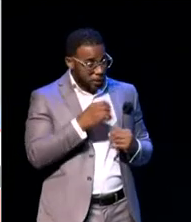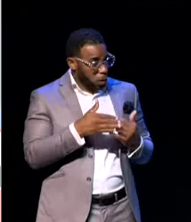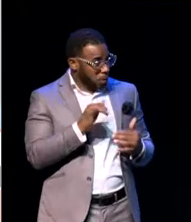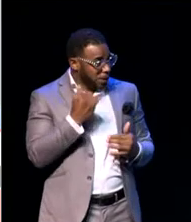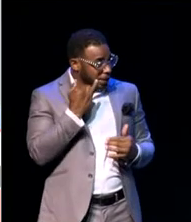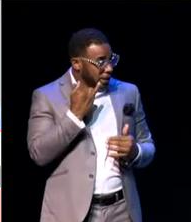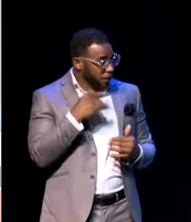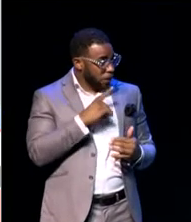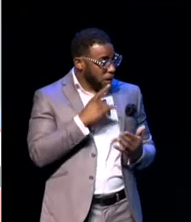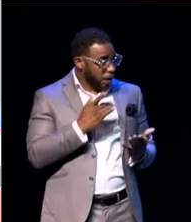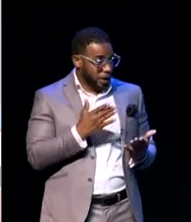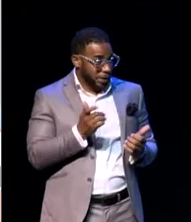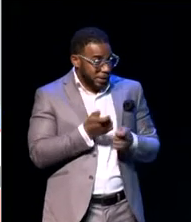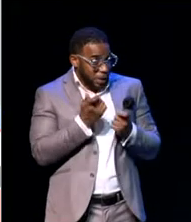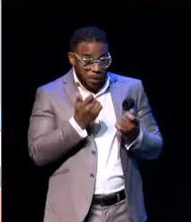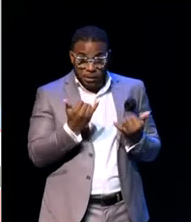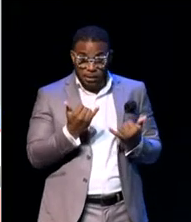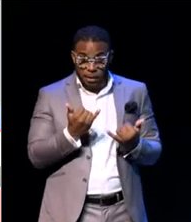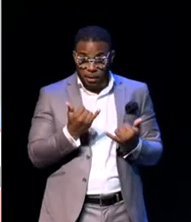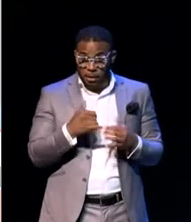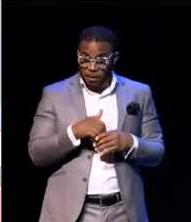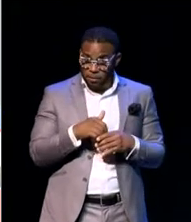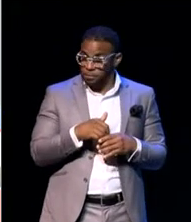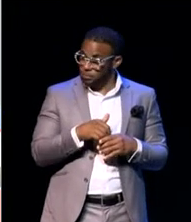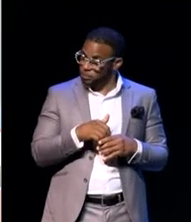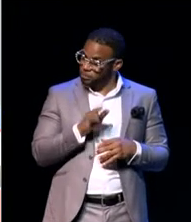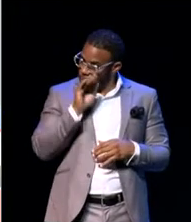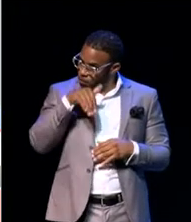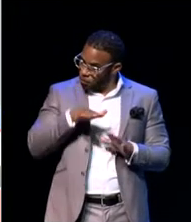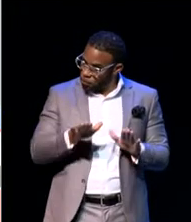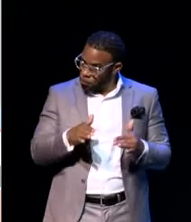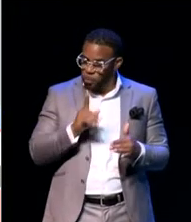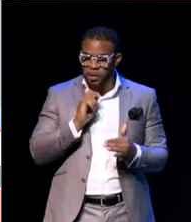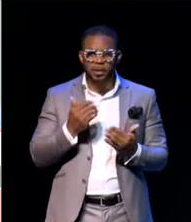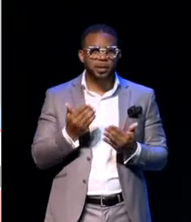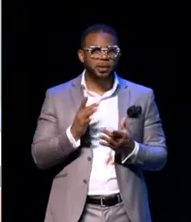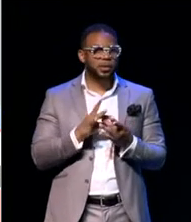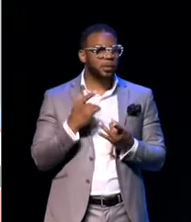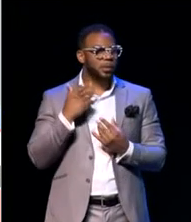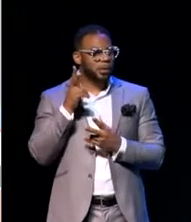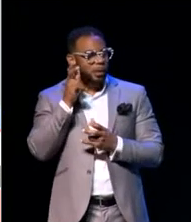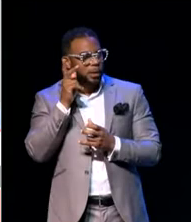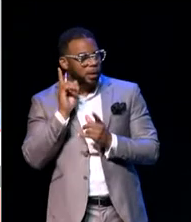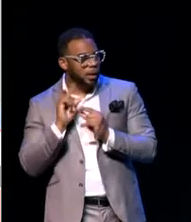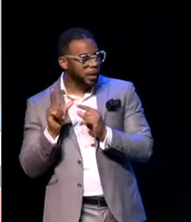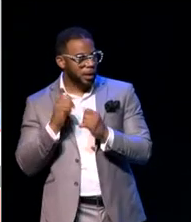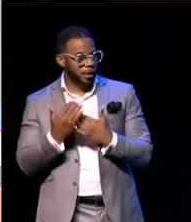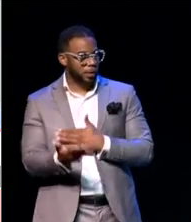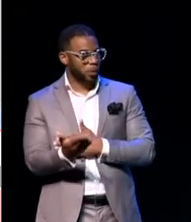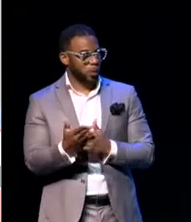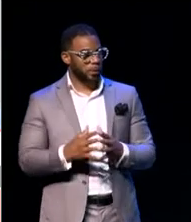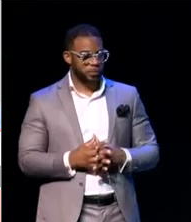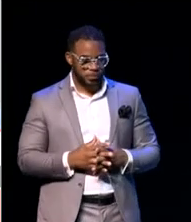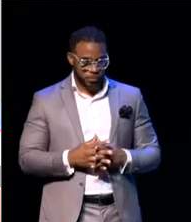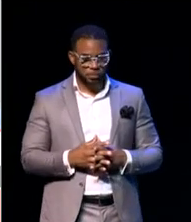almost as if we are here celebrating today, and the elephant in the room is the news we've been hearing as of this